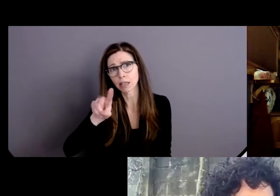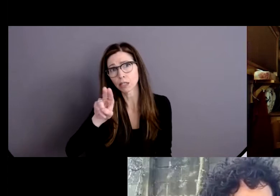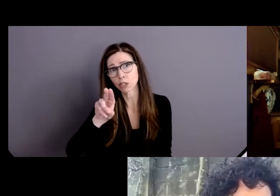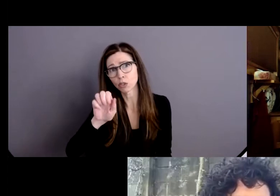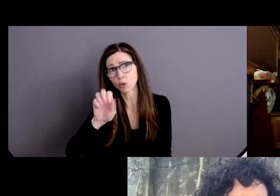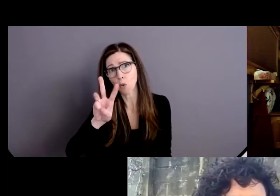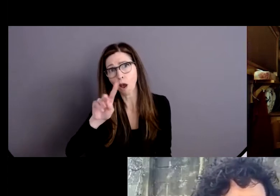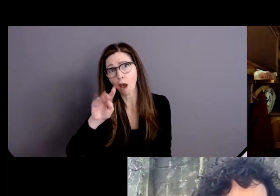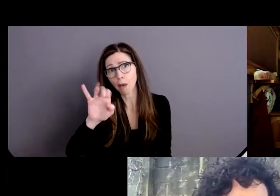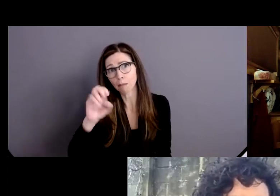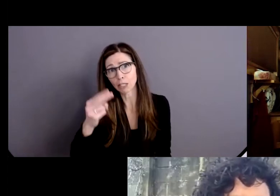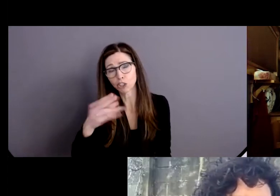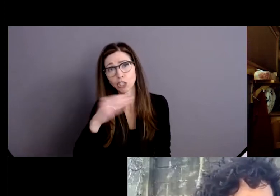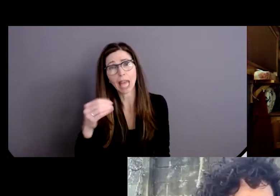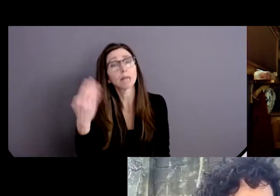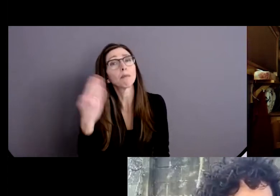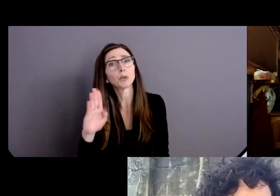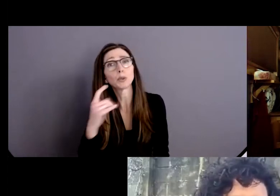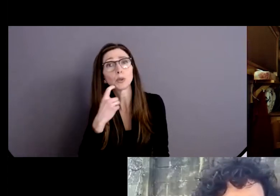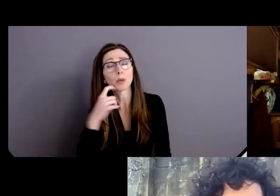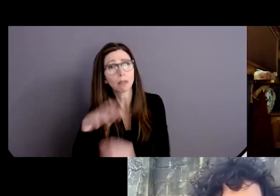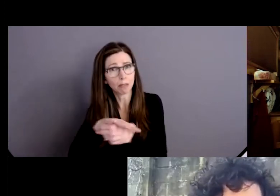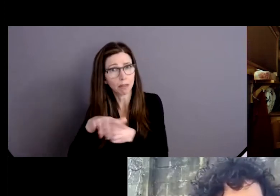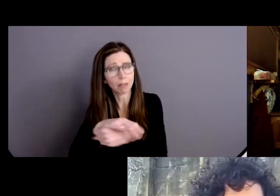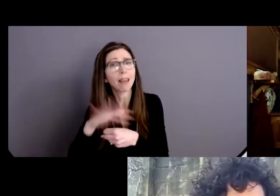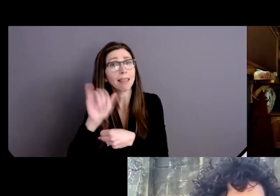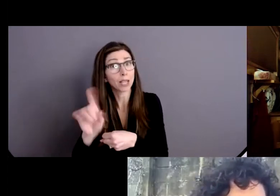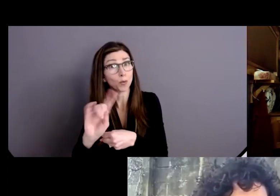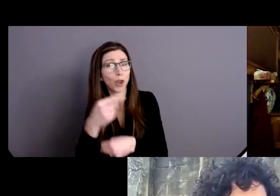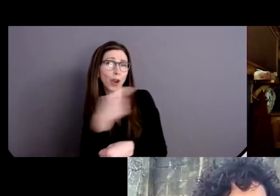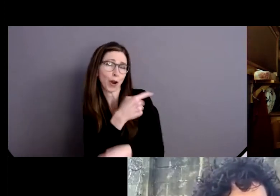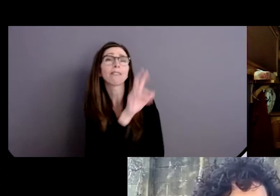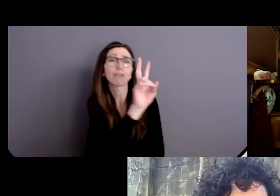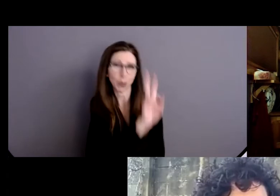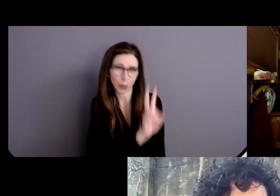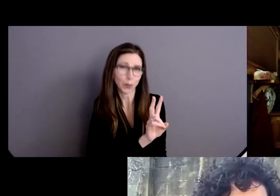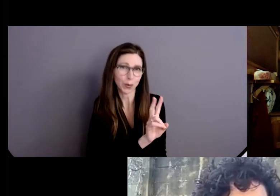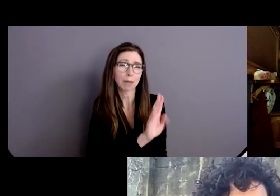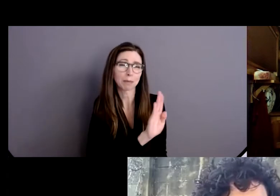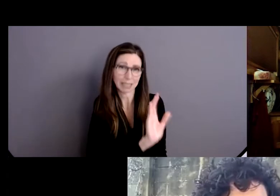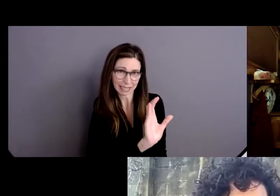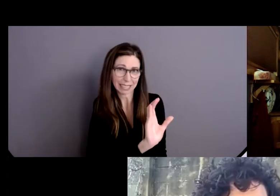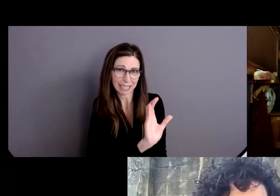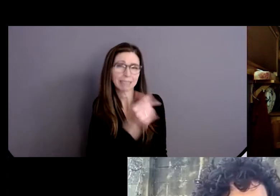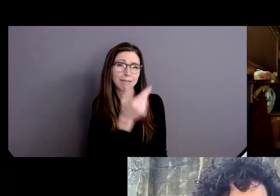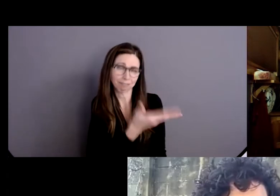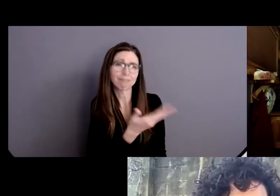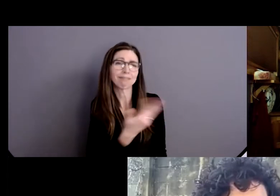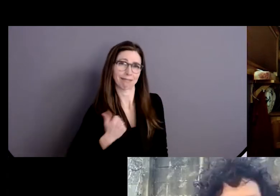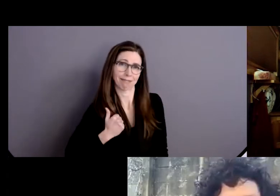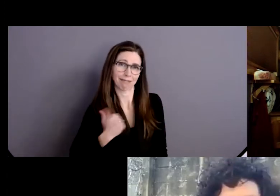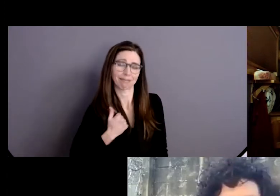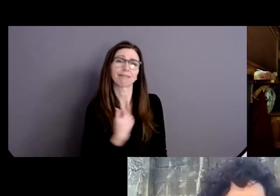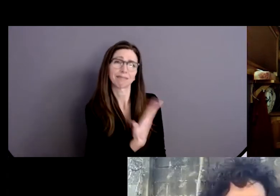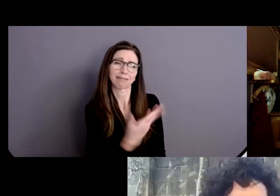nations, or in so-called Vancouver, British Columbia, Canada, where